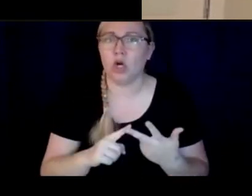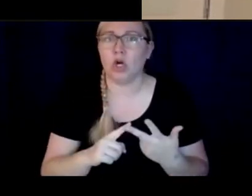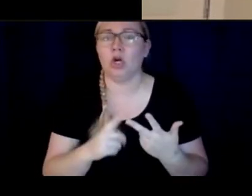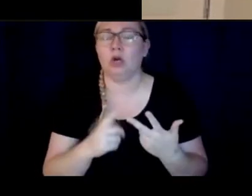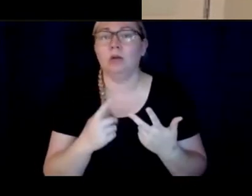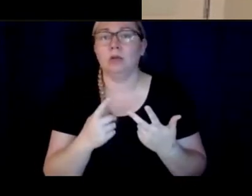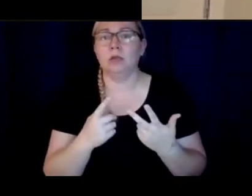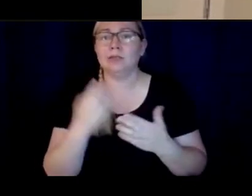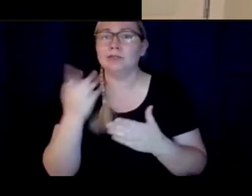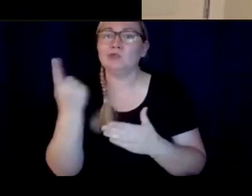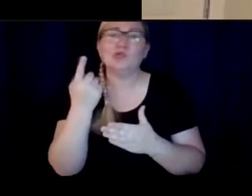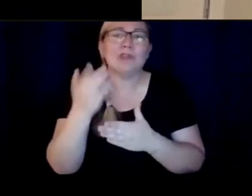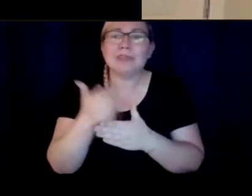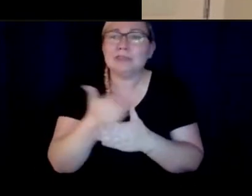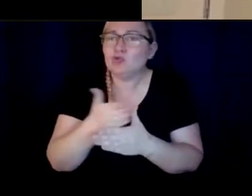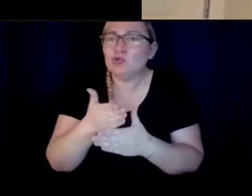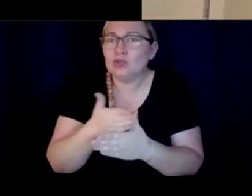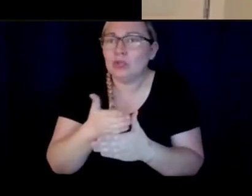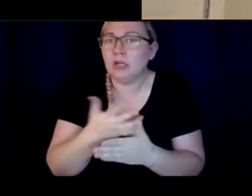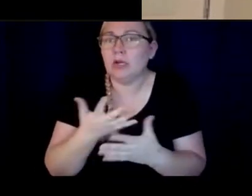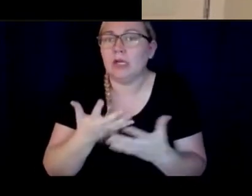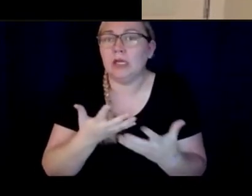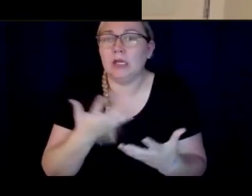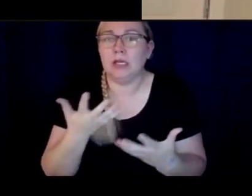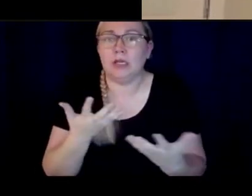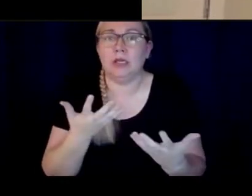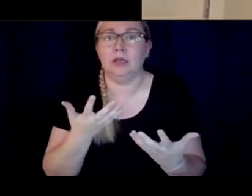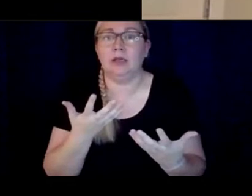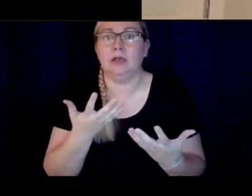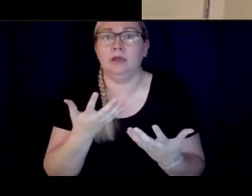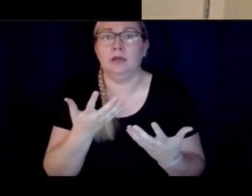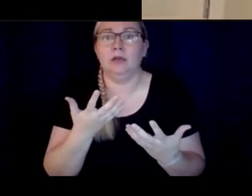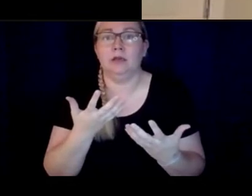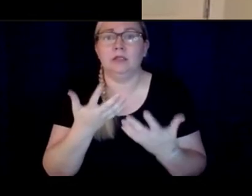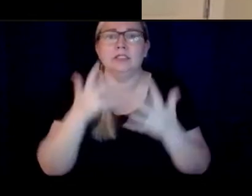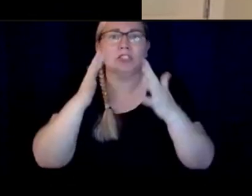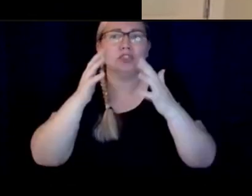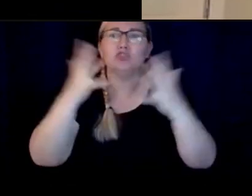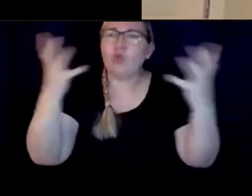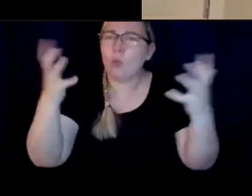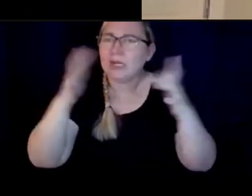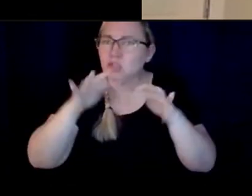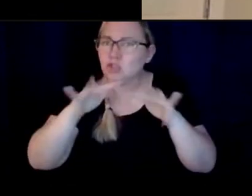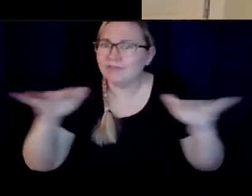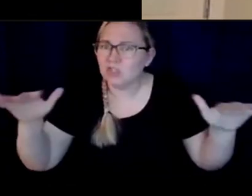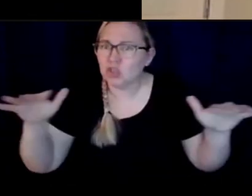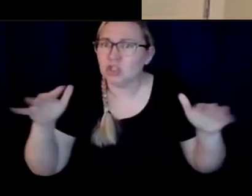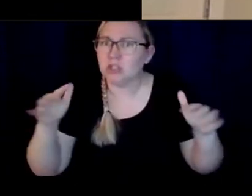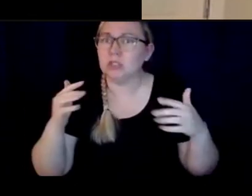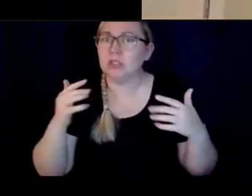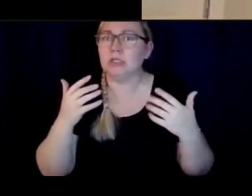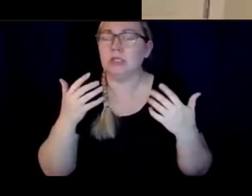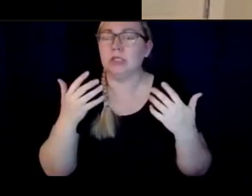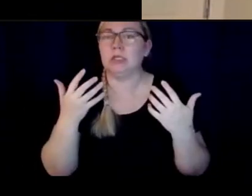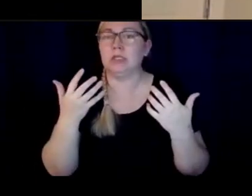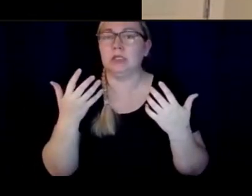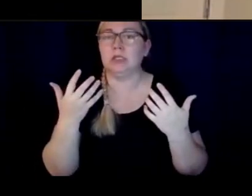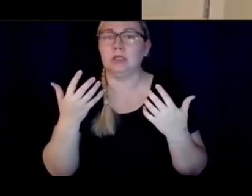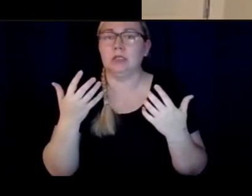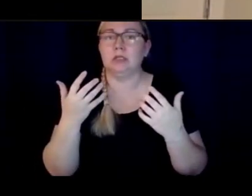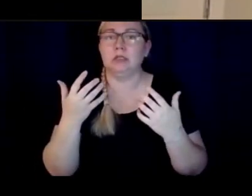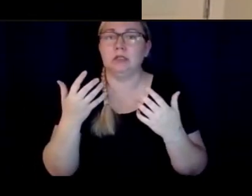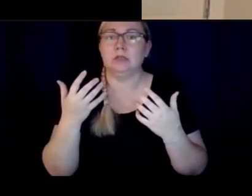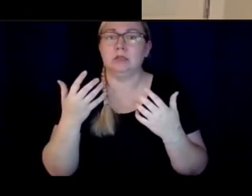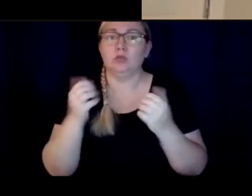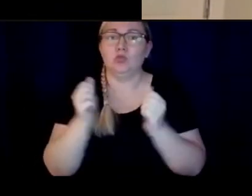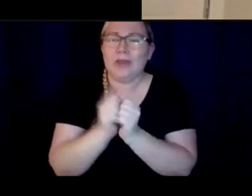sharing that we're not like monolith, there's such a diversity. About the disabled